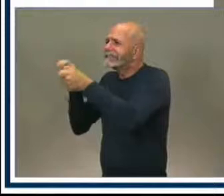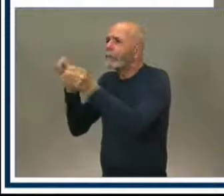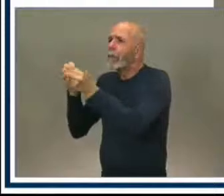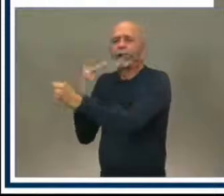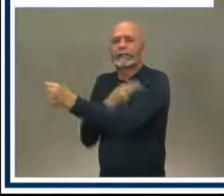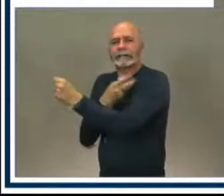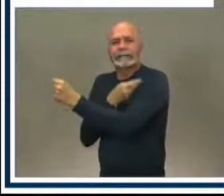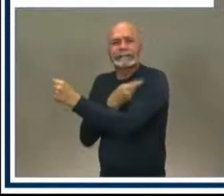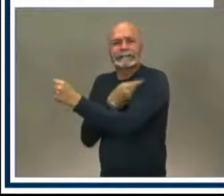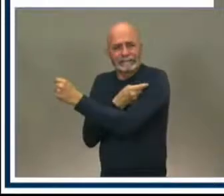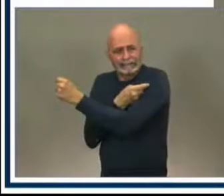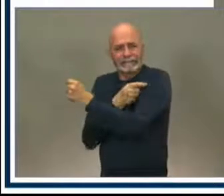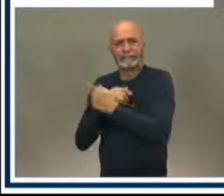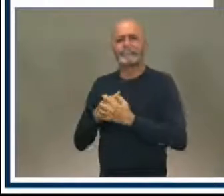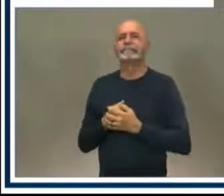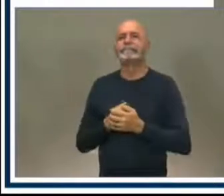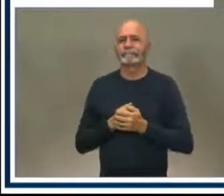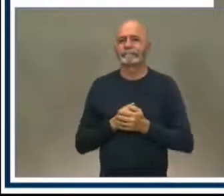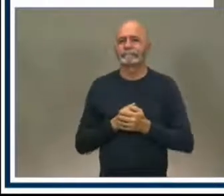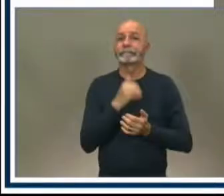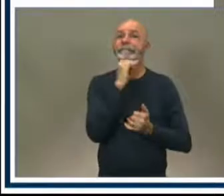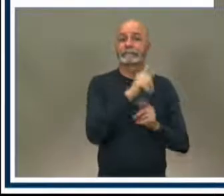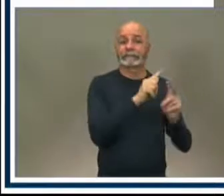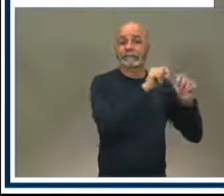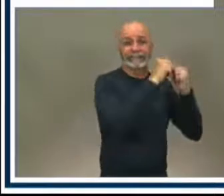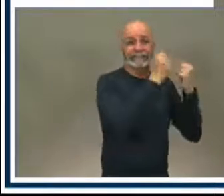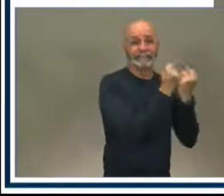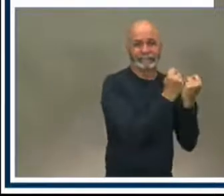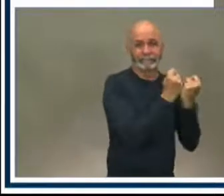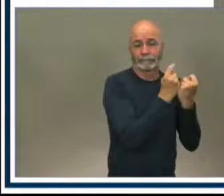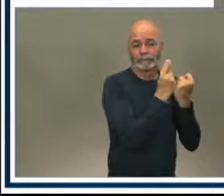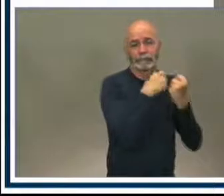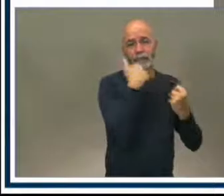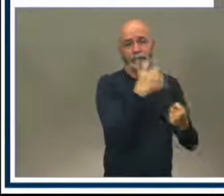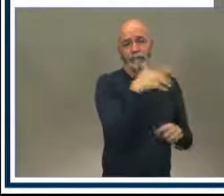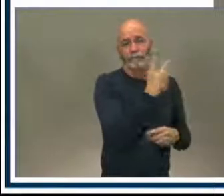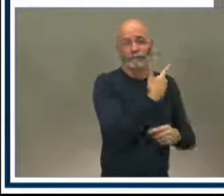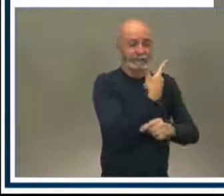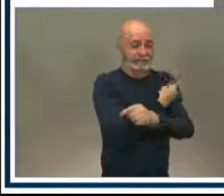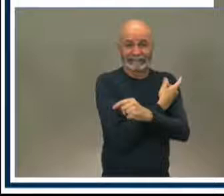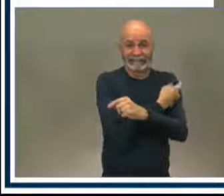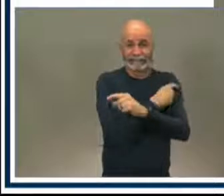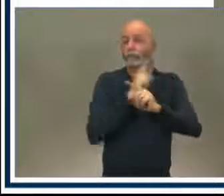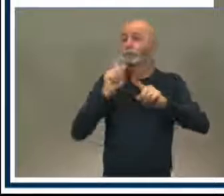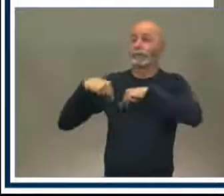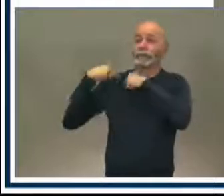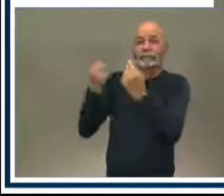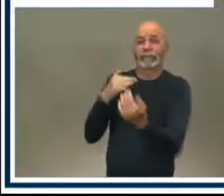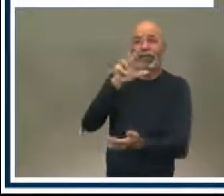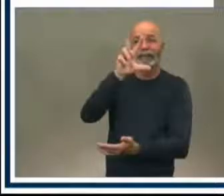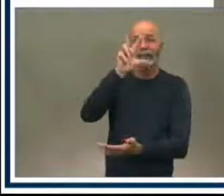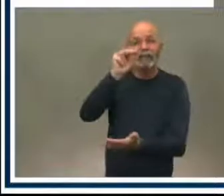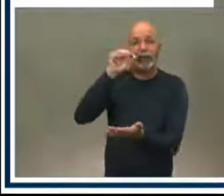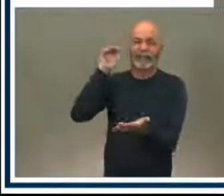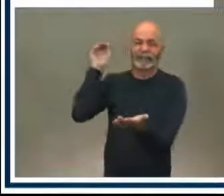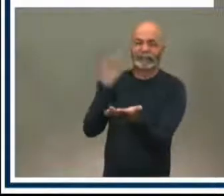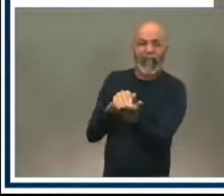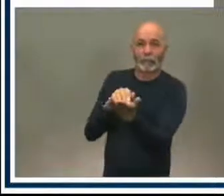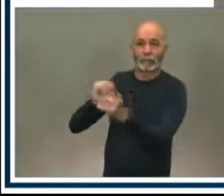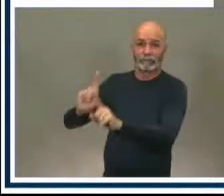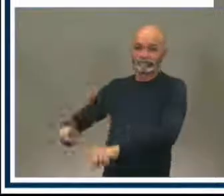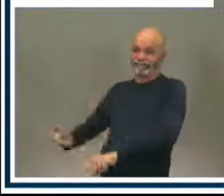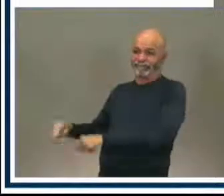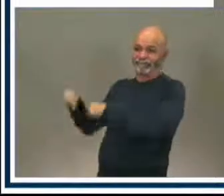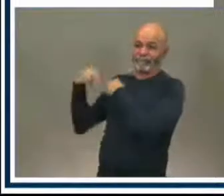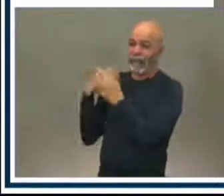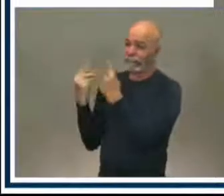vaccination. These teams have delivered more than 30,000 target doses of COVID vaccine, and their ongoing work